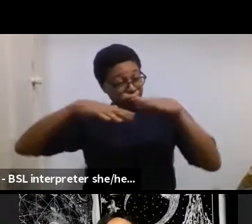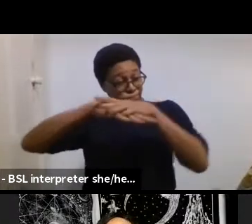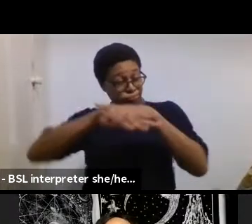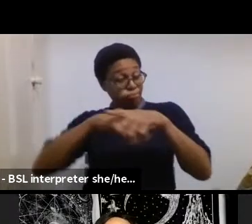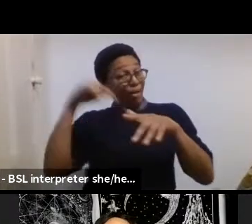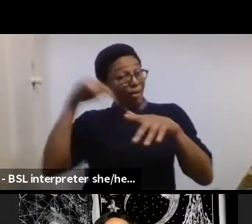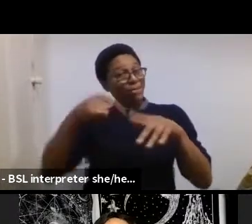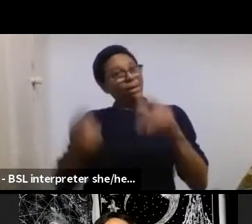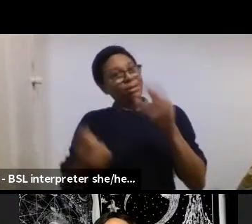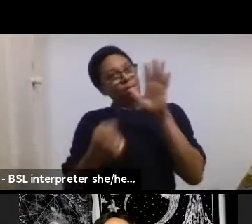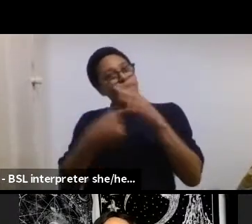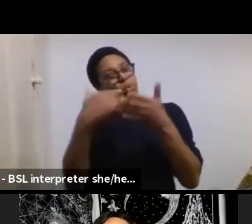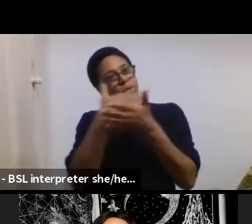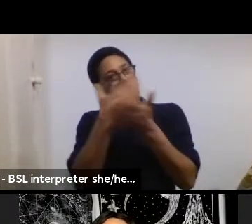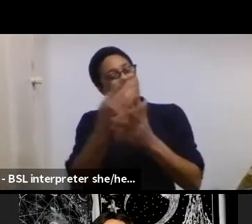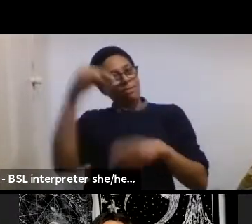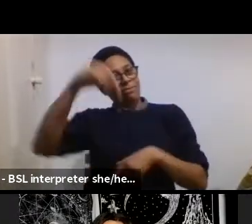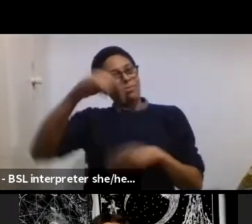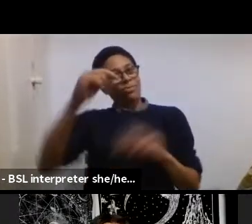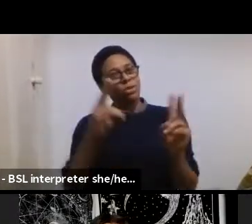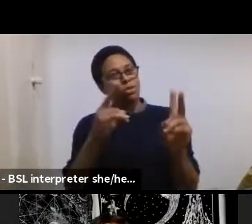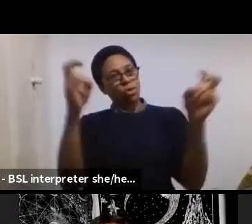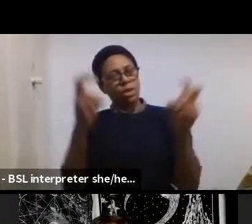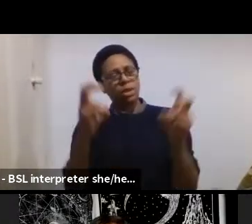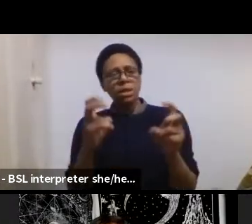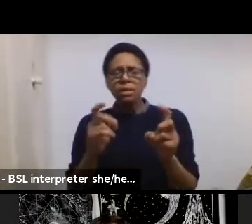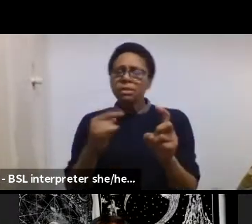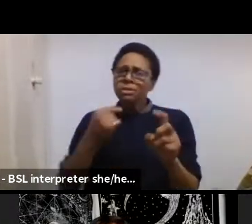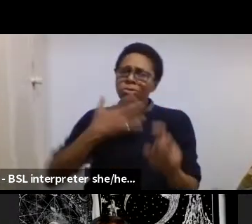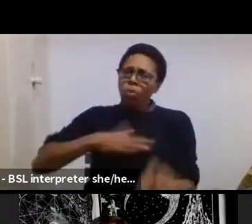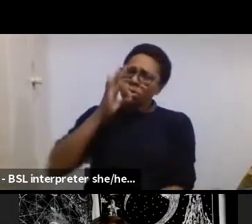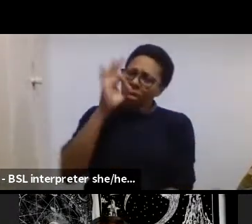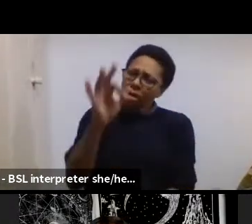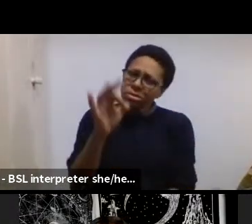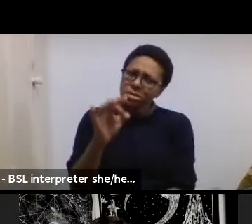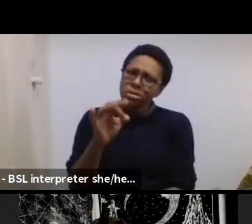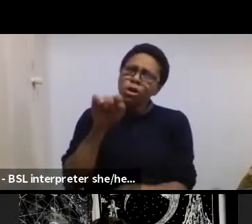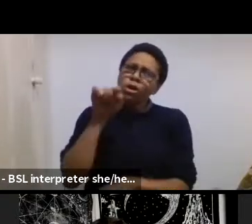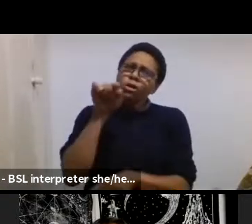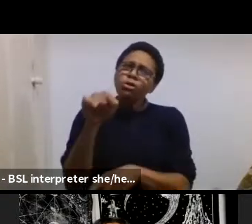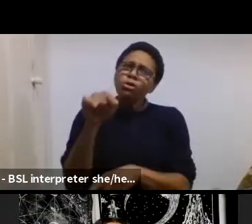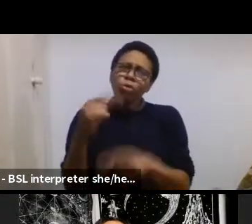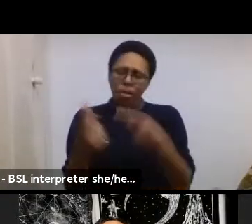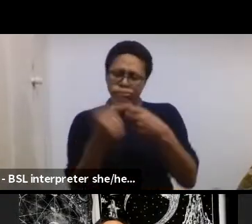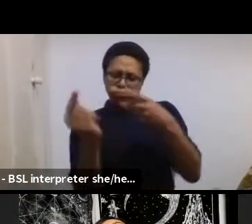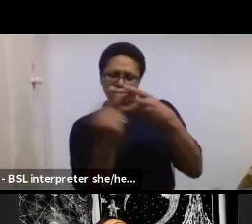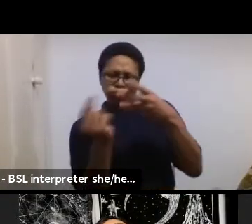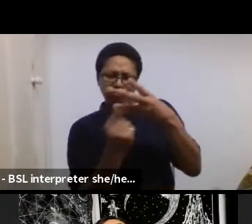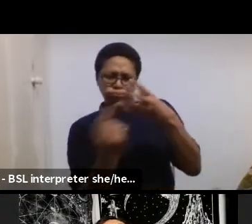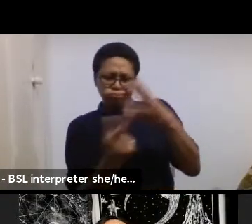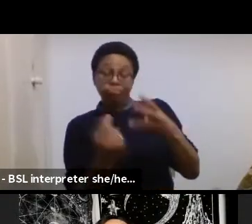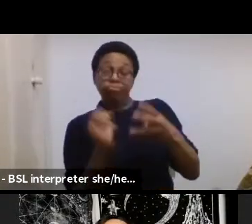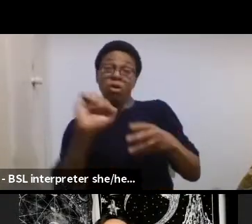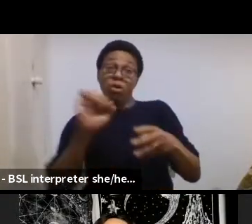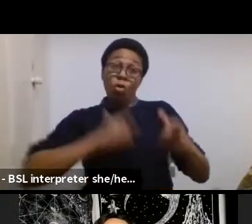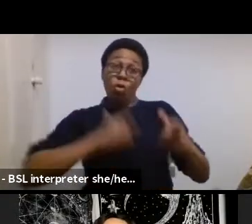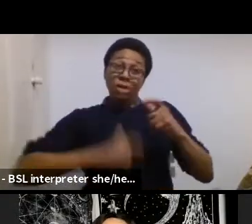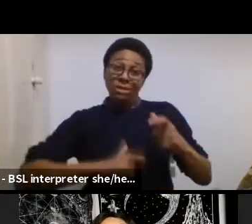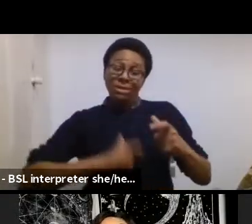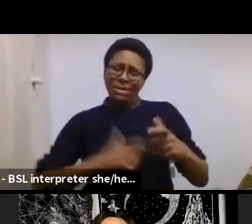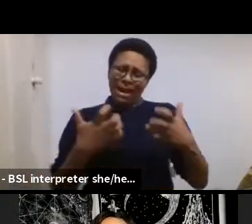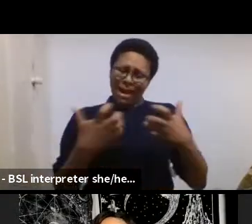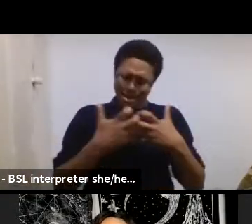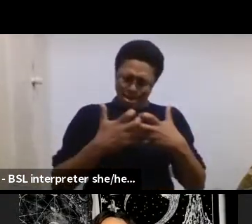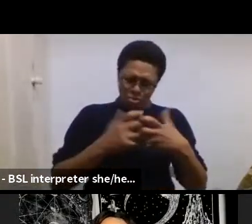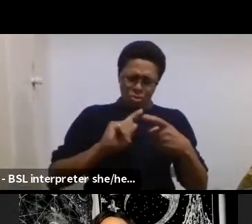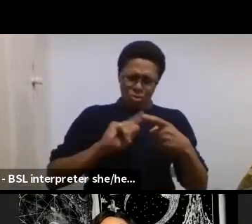So how would you say other aspects of your identity interact with you being ace spectrum, and how other people perceive